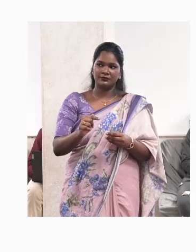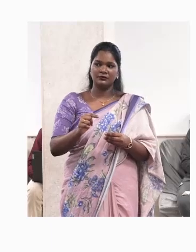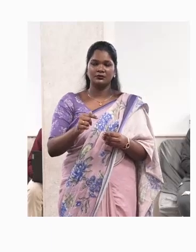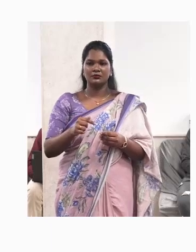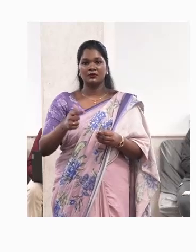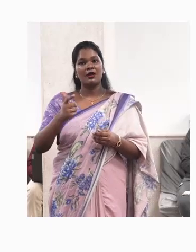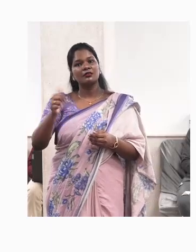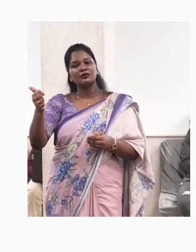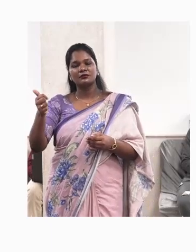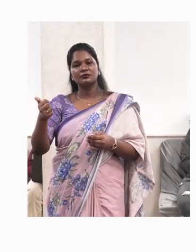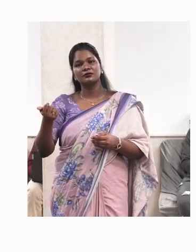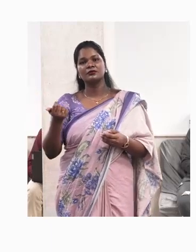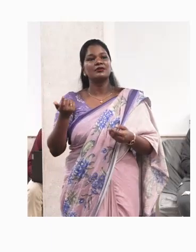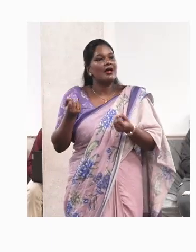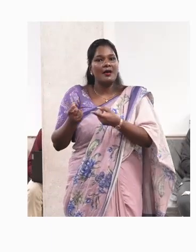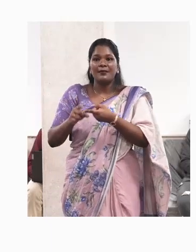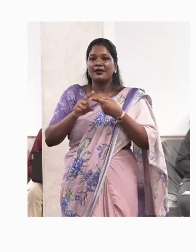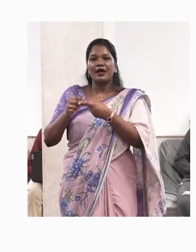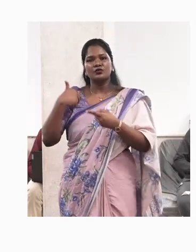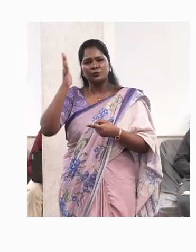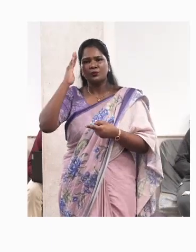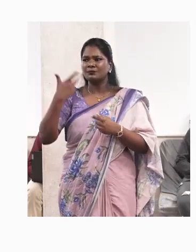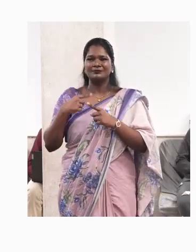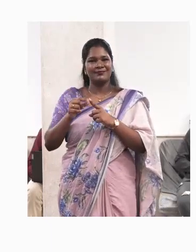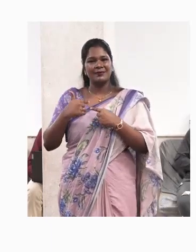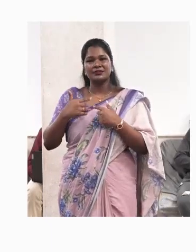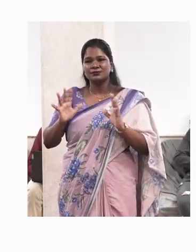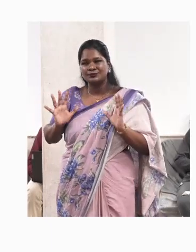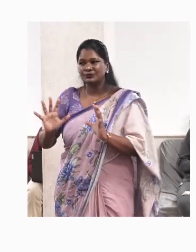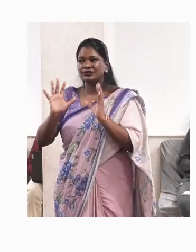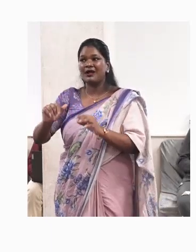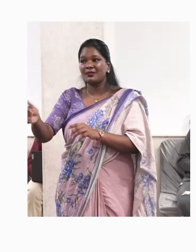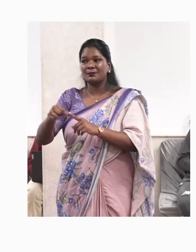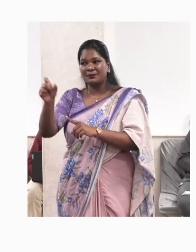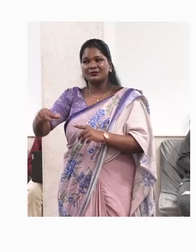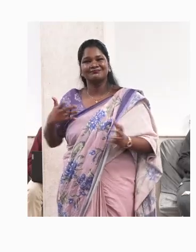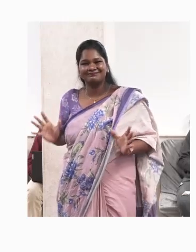in other situations, I do know that I'm pushing the other person,